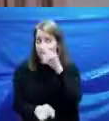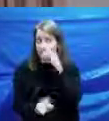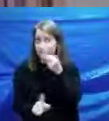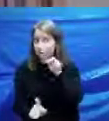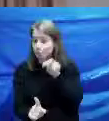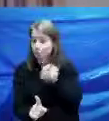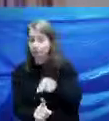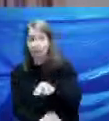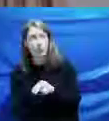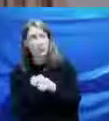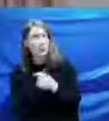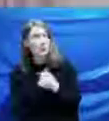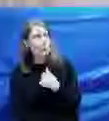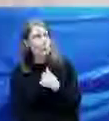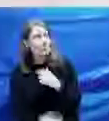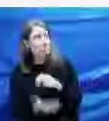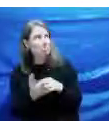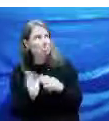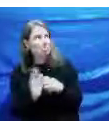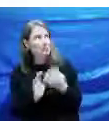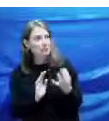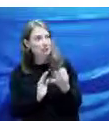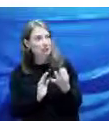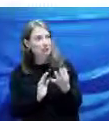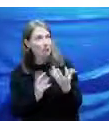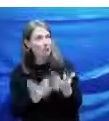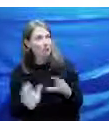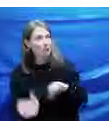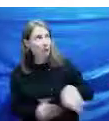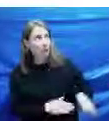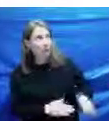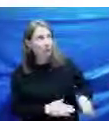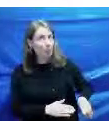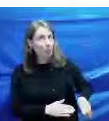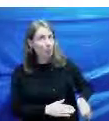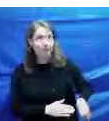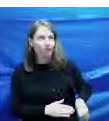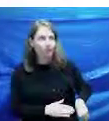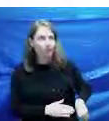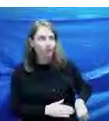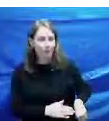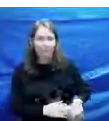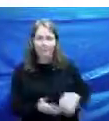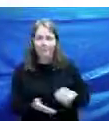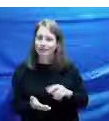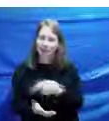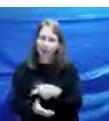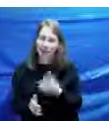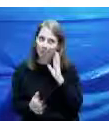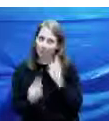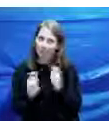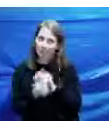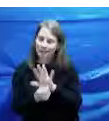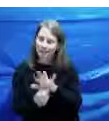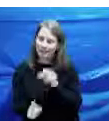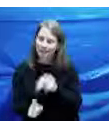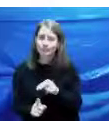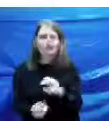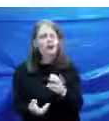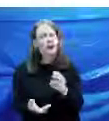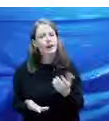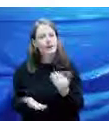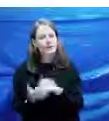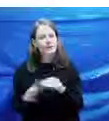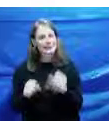very big change in their educational experience. So taking the time to attend to that. Also taking the time that we're not just